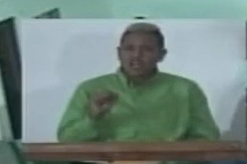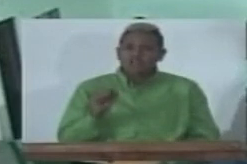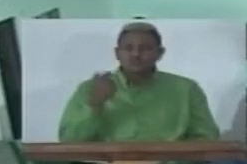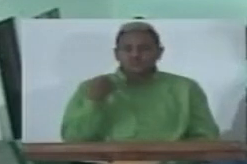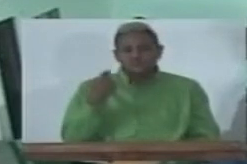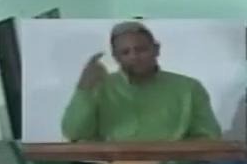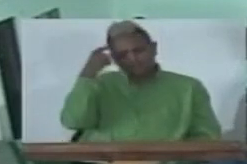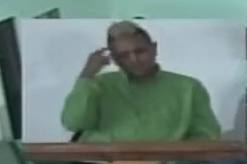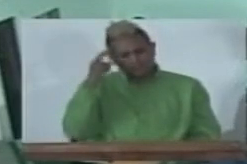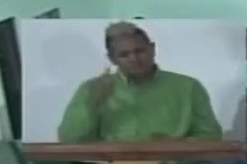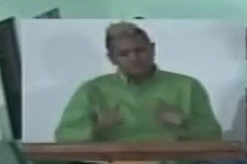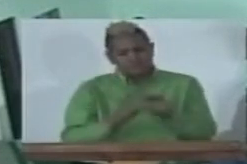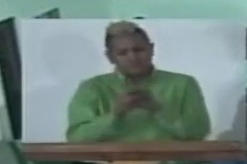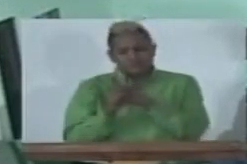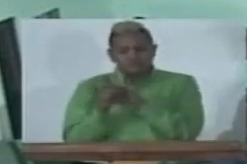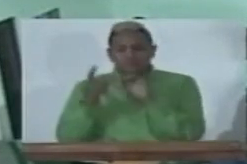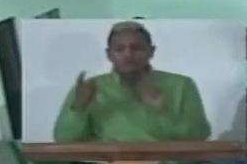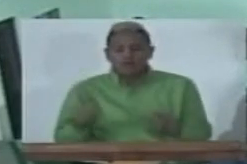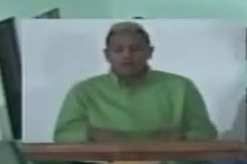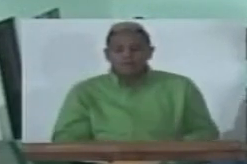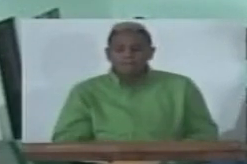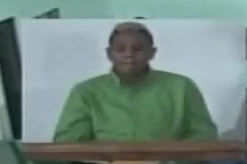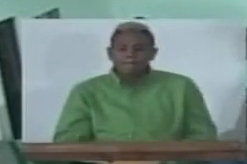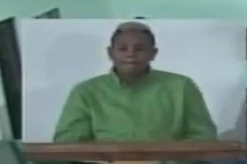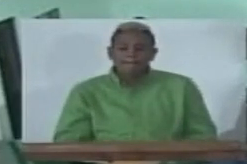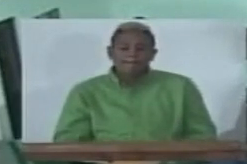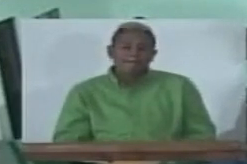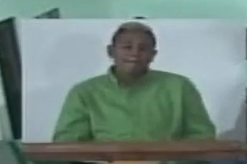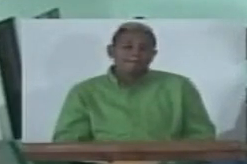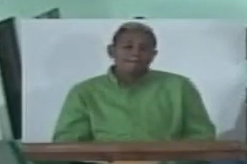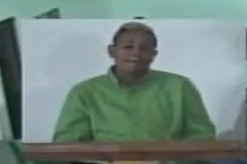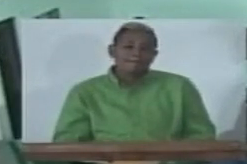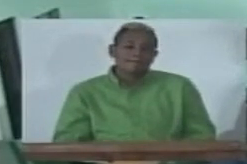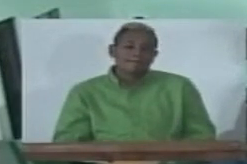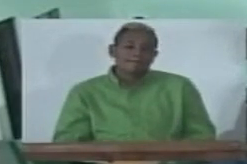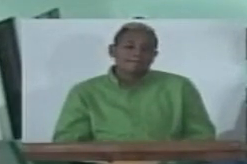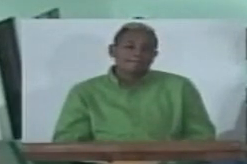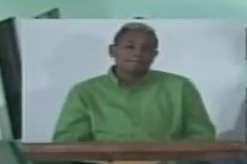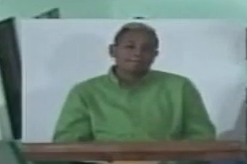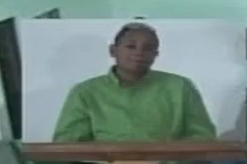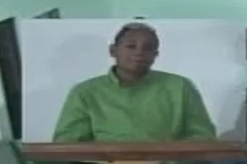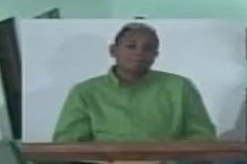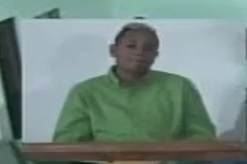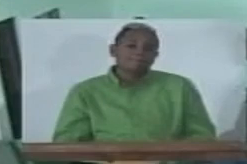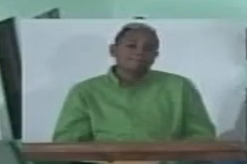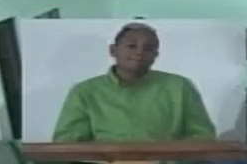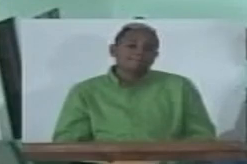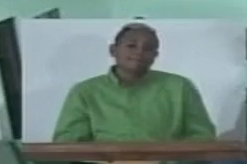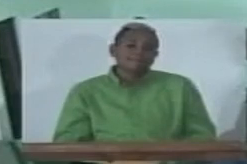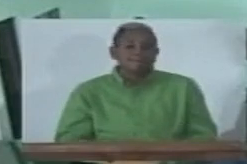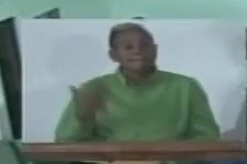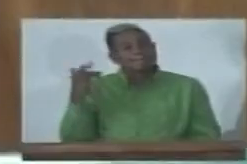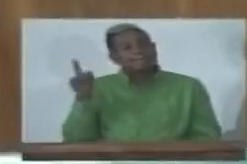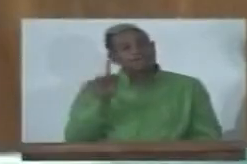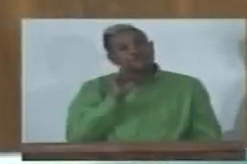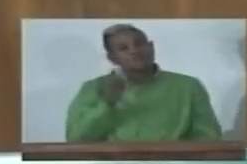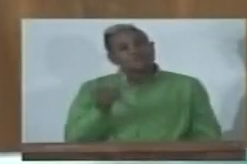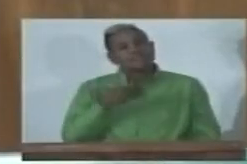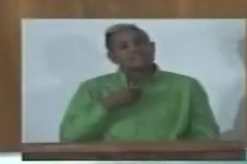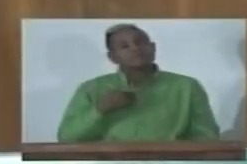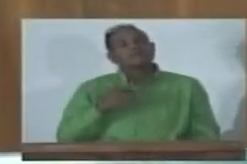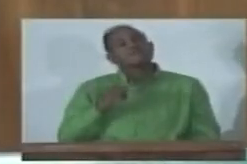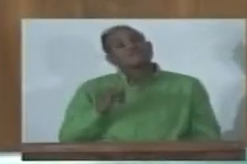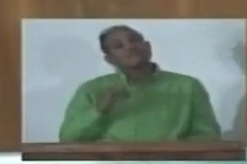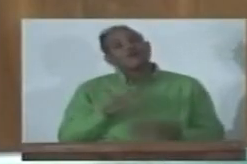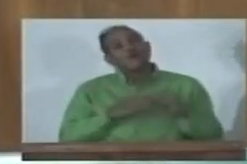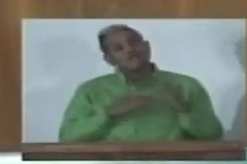to my mind, and I am hopeful that your response will grant me some ease.